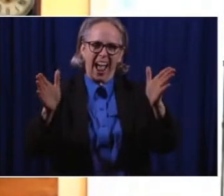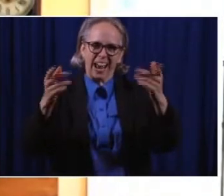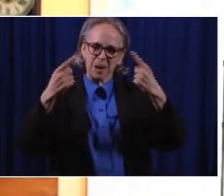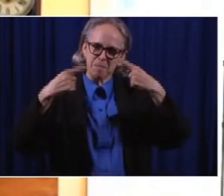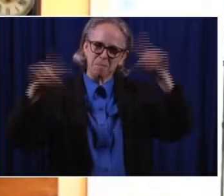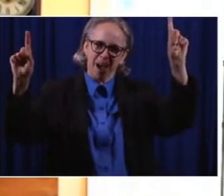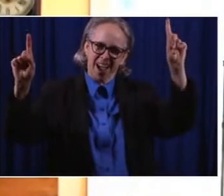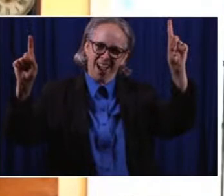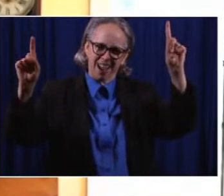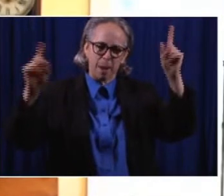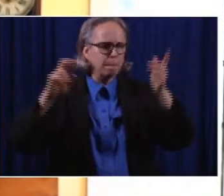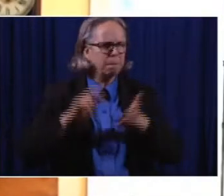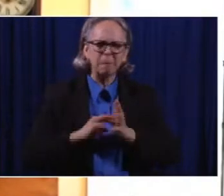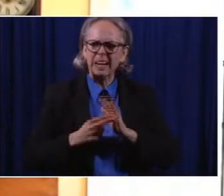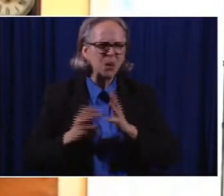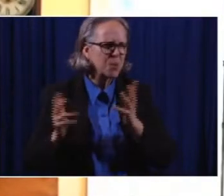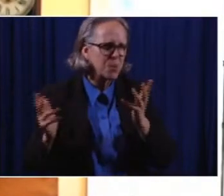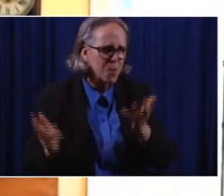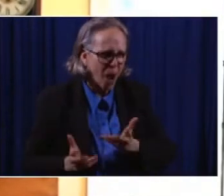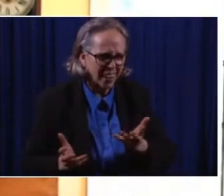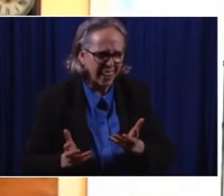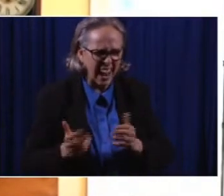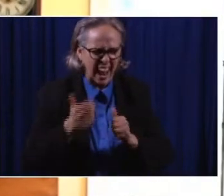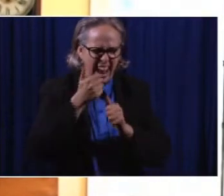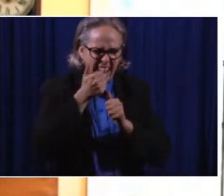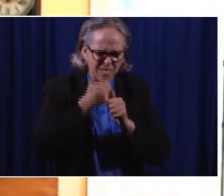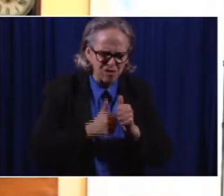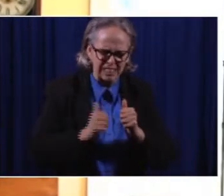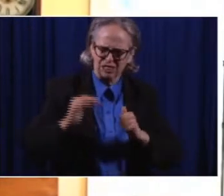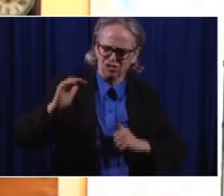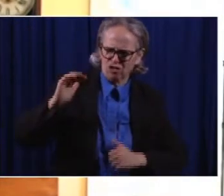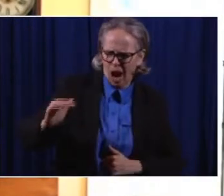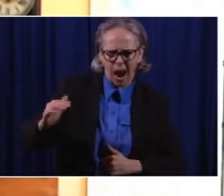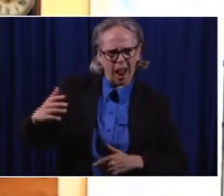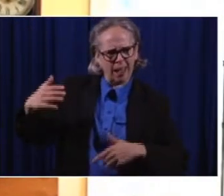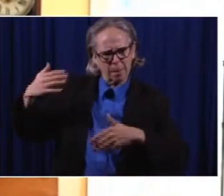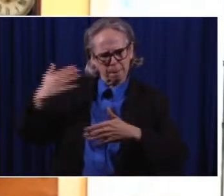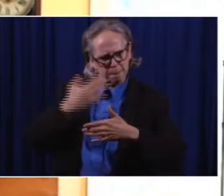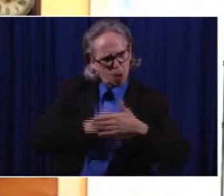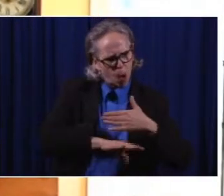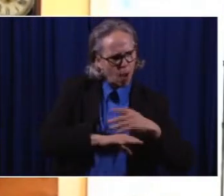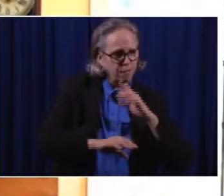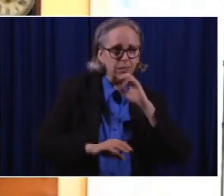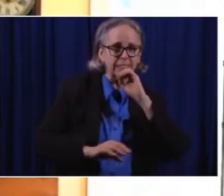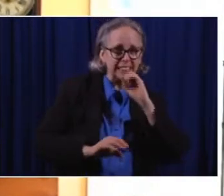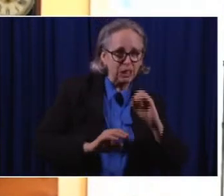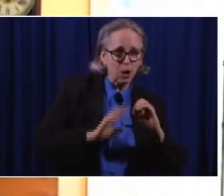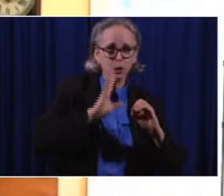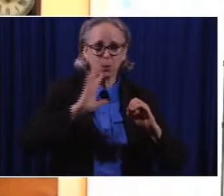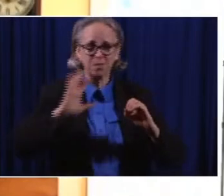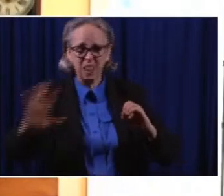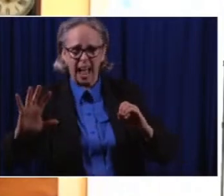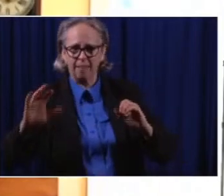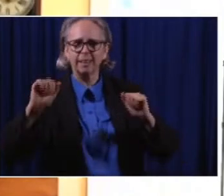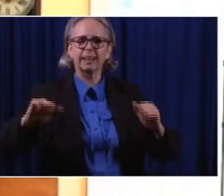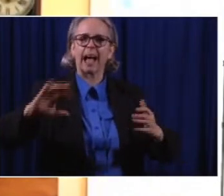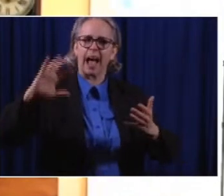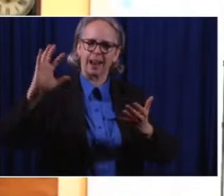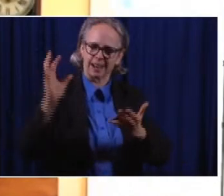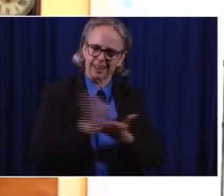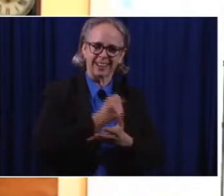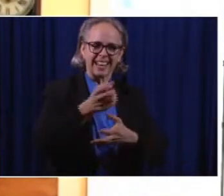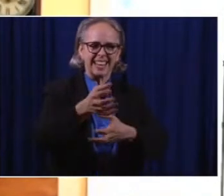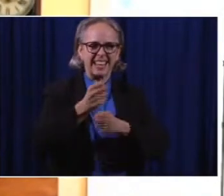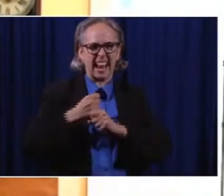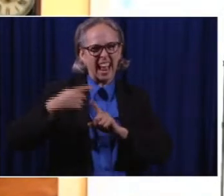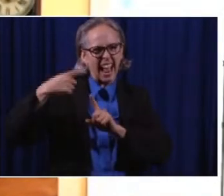they're born until they turn 5 years old is eligible to receive a book in the mail every single month, no matter what